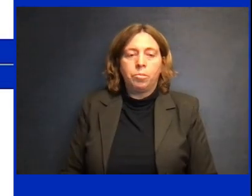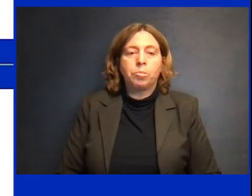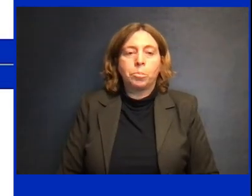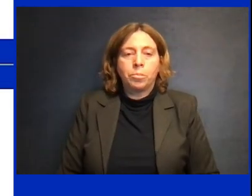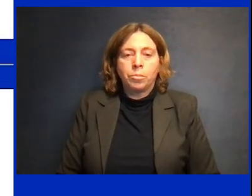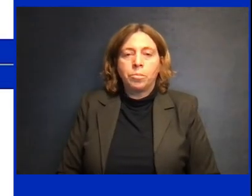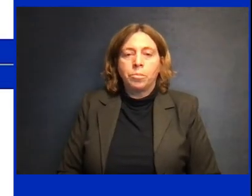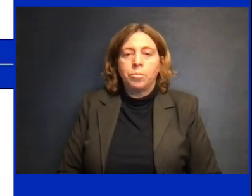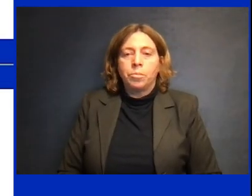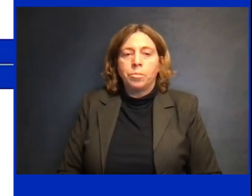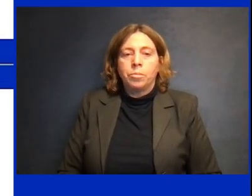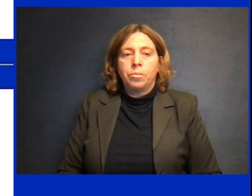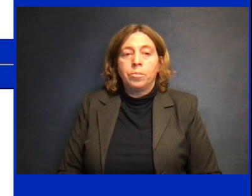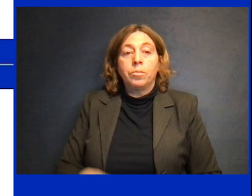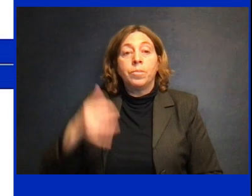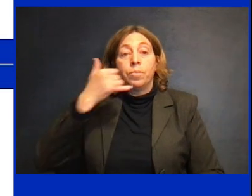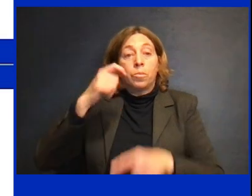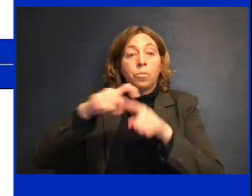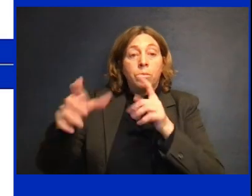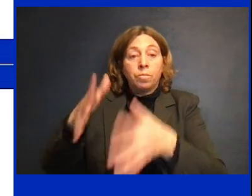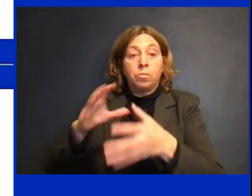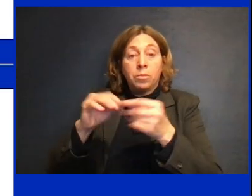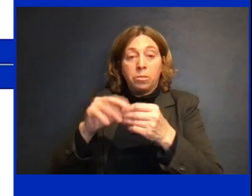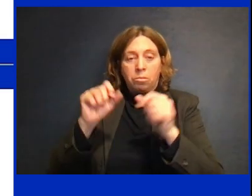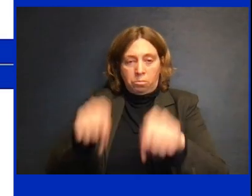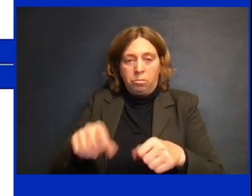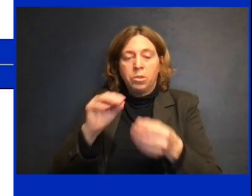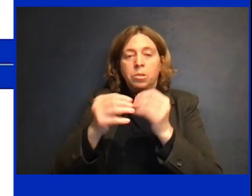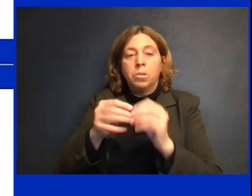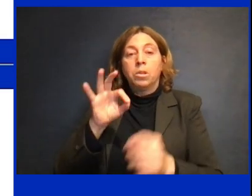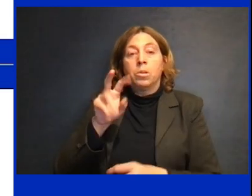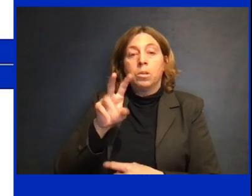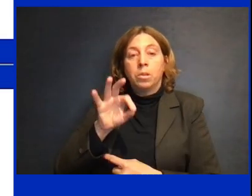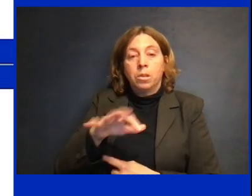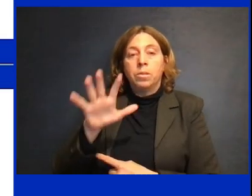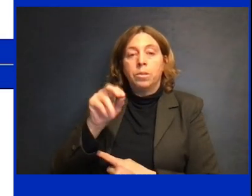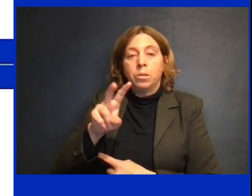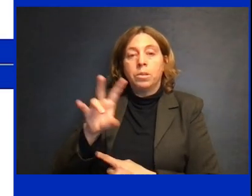pabtreplacementnepa@panyj.gov. By phone, leaving a voicemail at